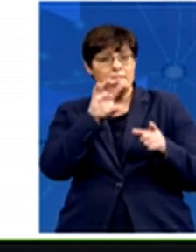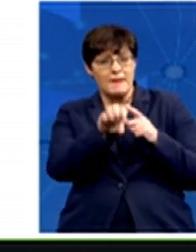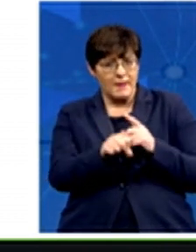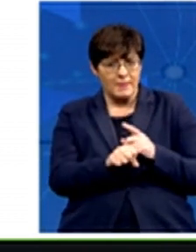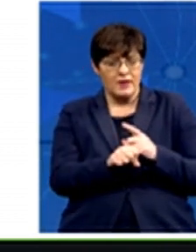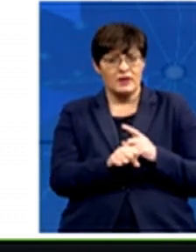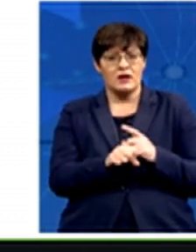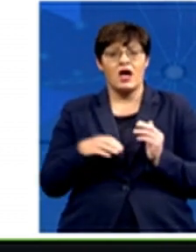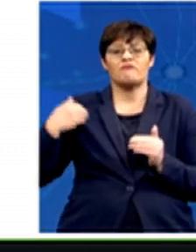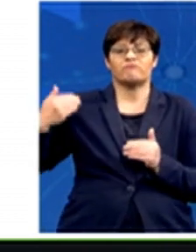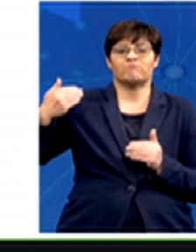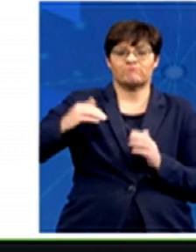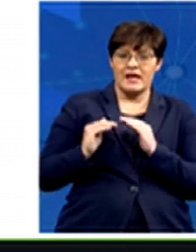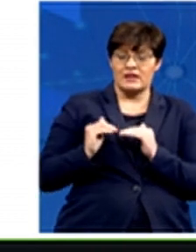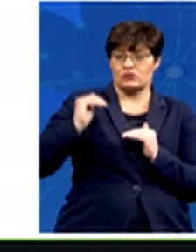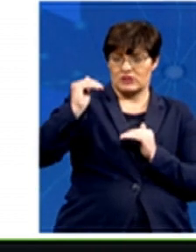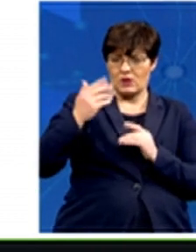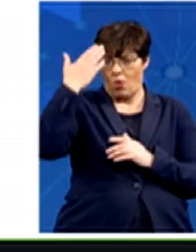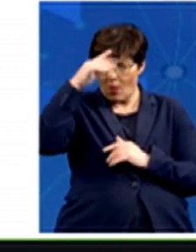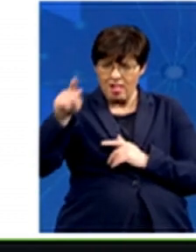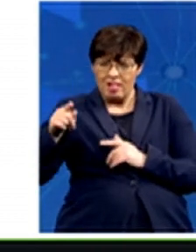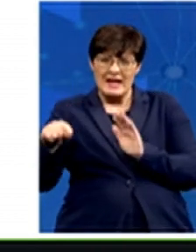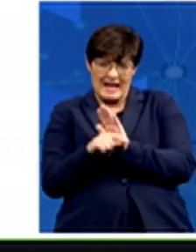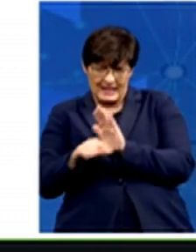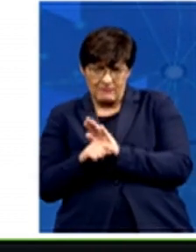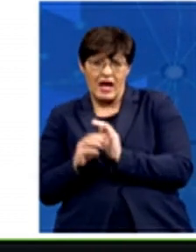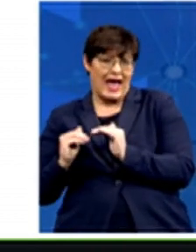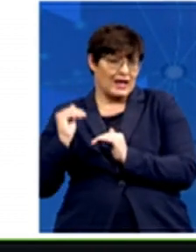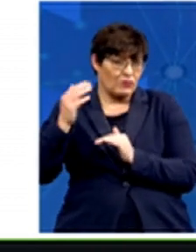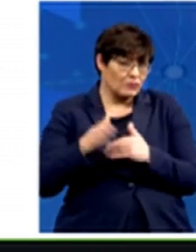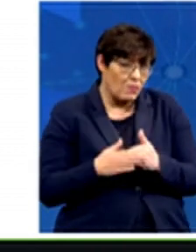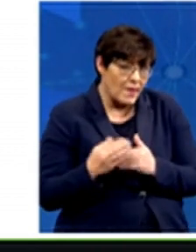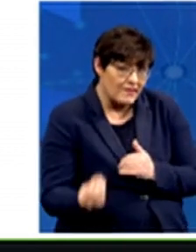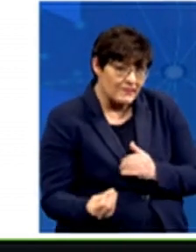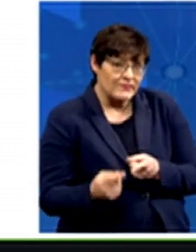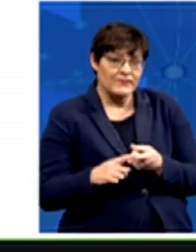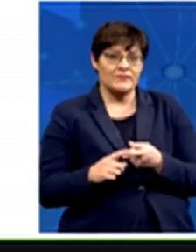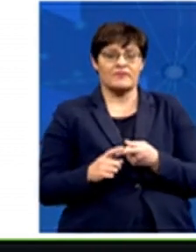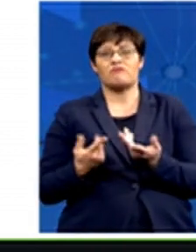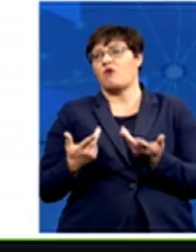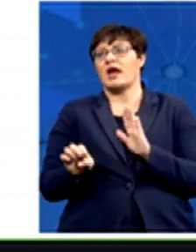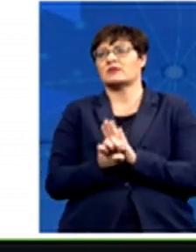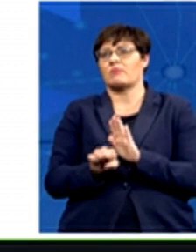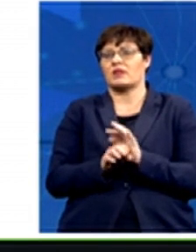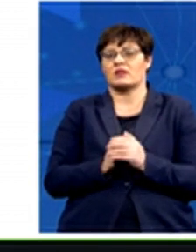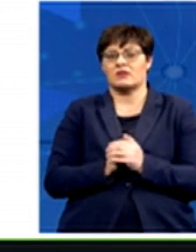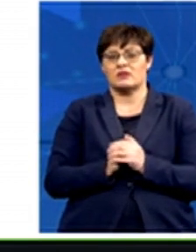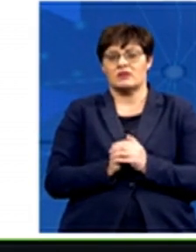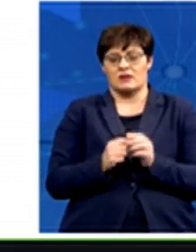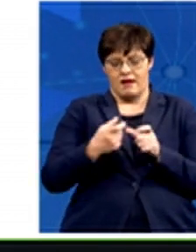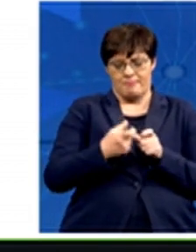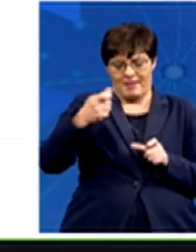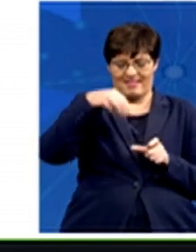known adverse drug reactions or adverse drug events. So for instance, in the package insert, you'll find that they will indicate